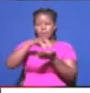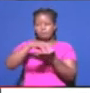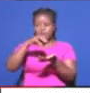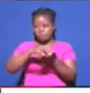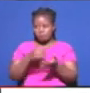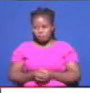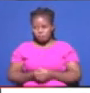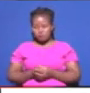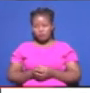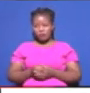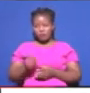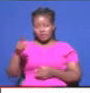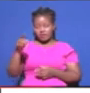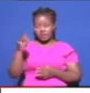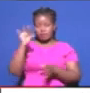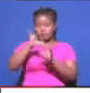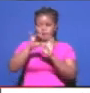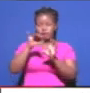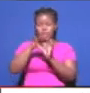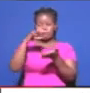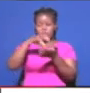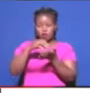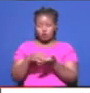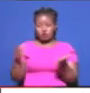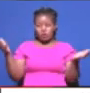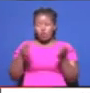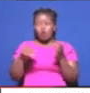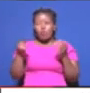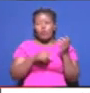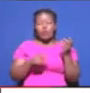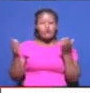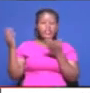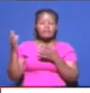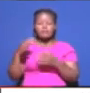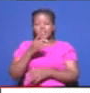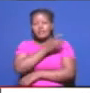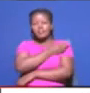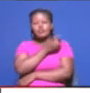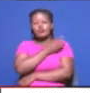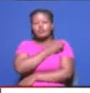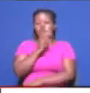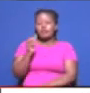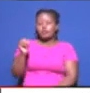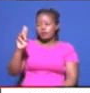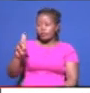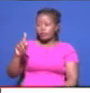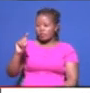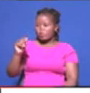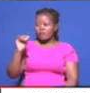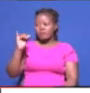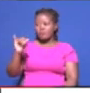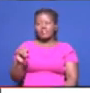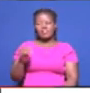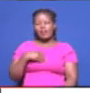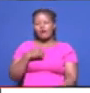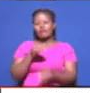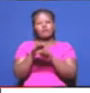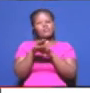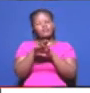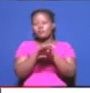this particular polling station where we expect Dr. Mutai to actually be casting his vote, is at a very slow pace, and that